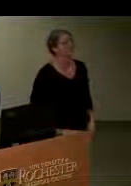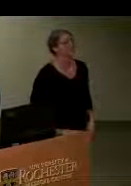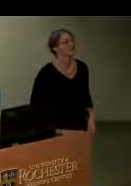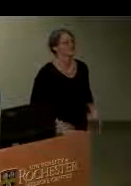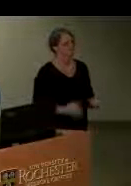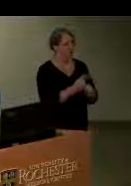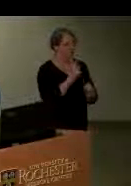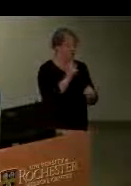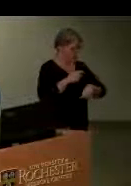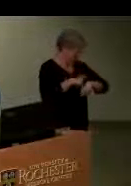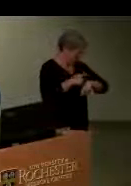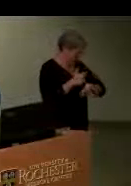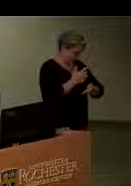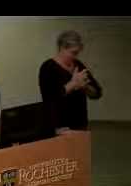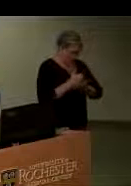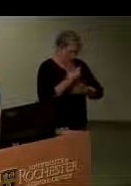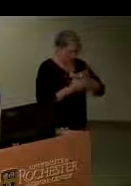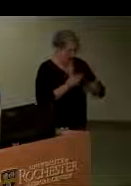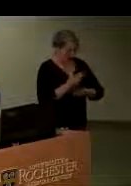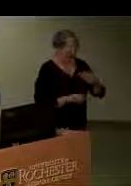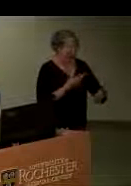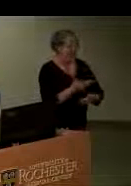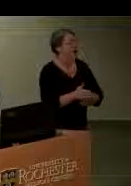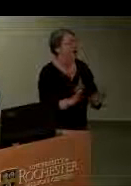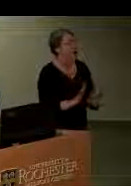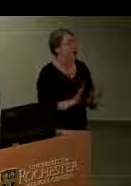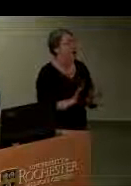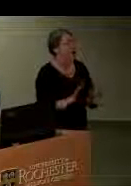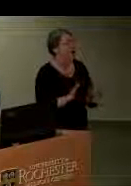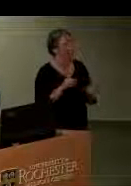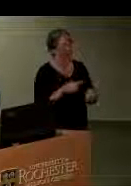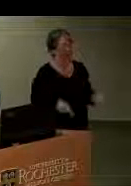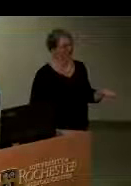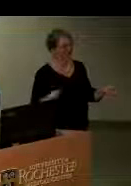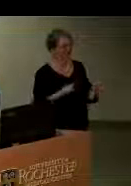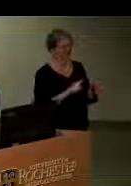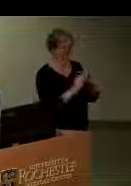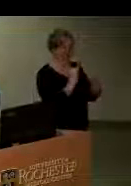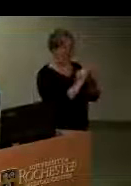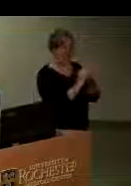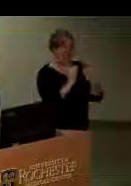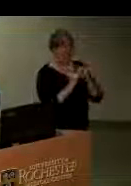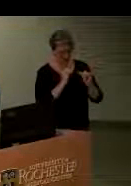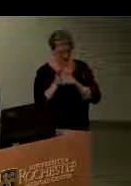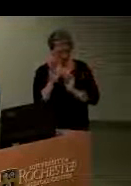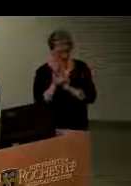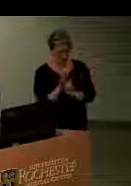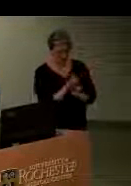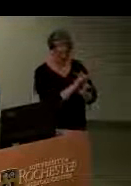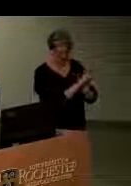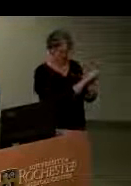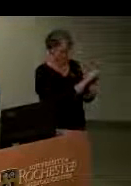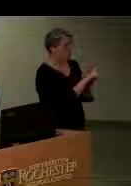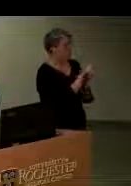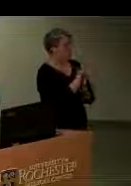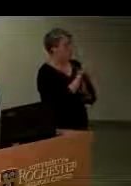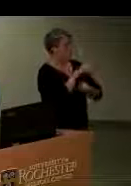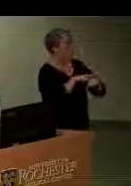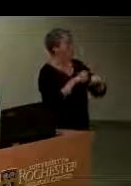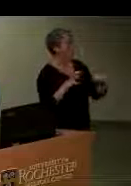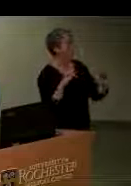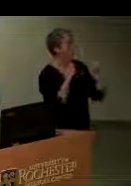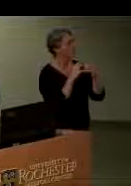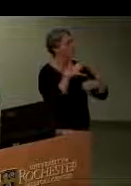interview was over. They go through that. at least 100 times in